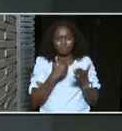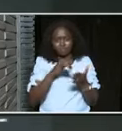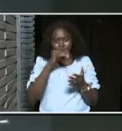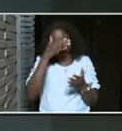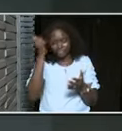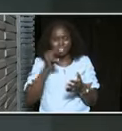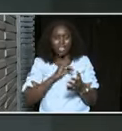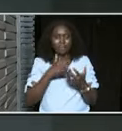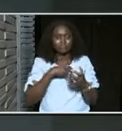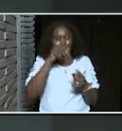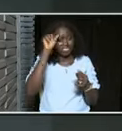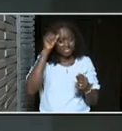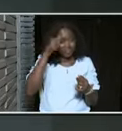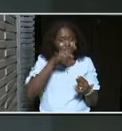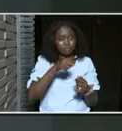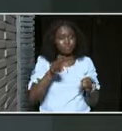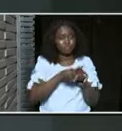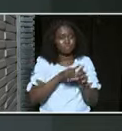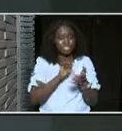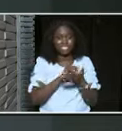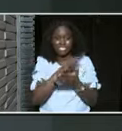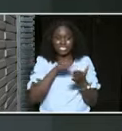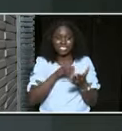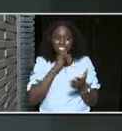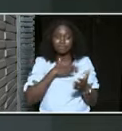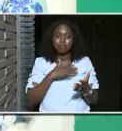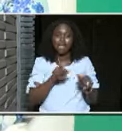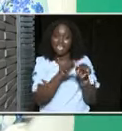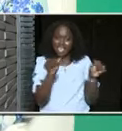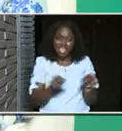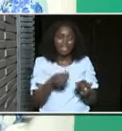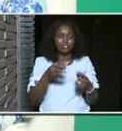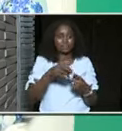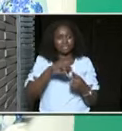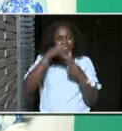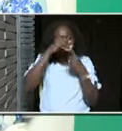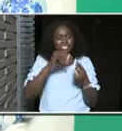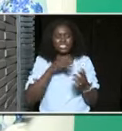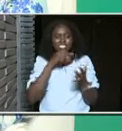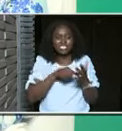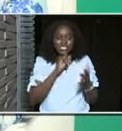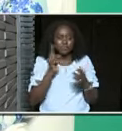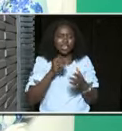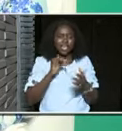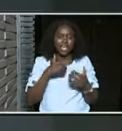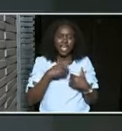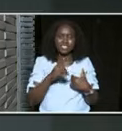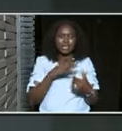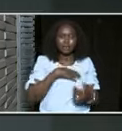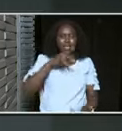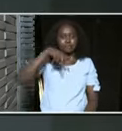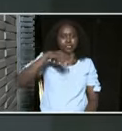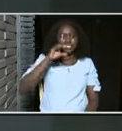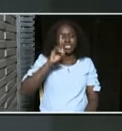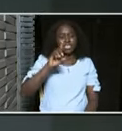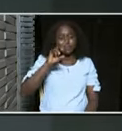remind you also that this is my area of specialization. Yes. That's why I had my PhD in all these movements of